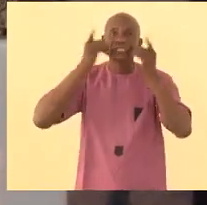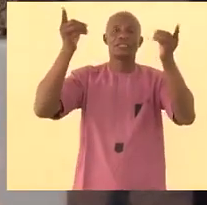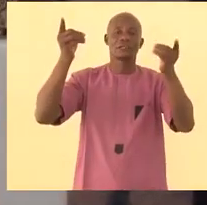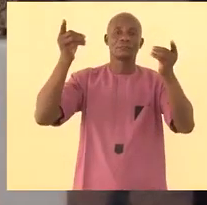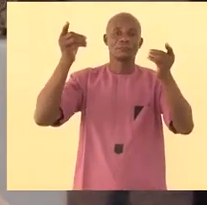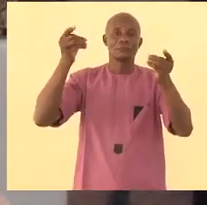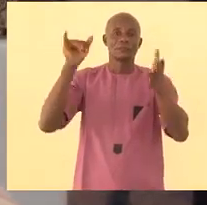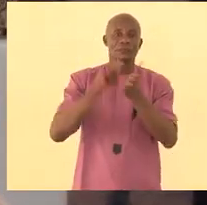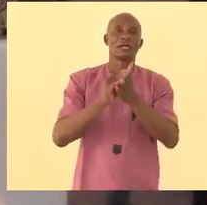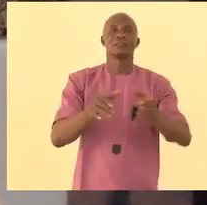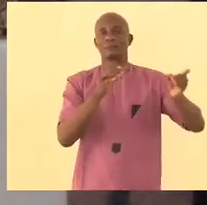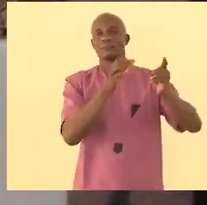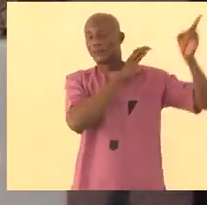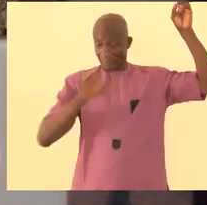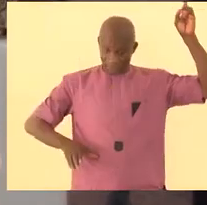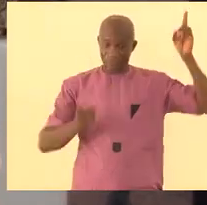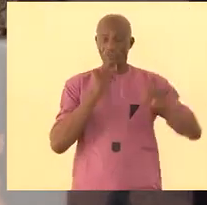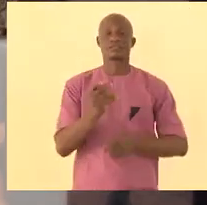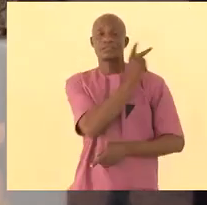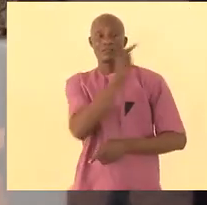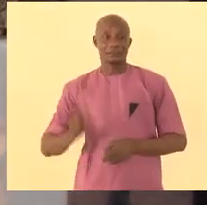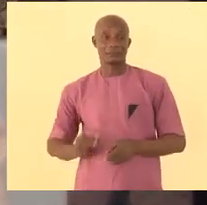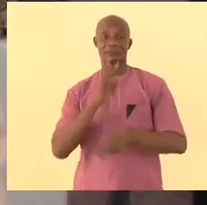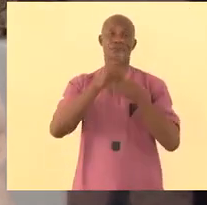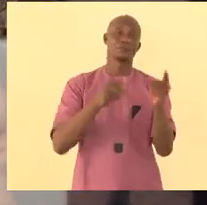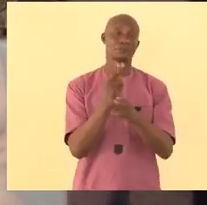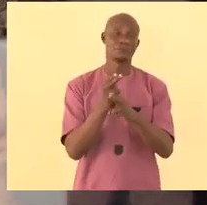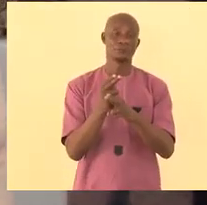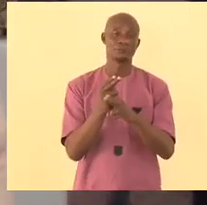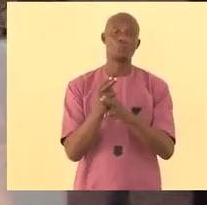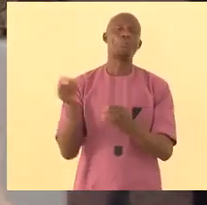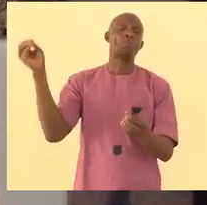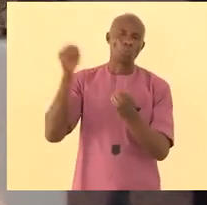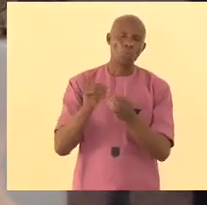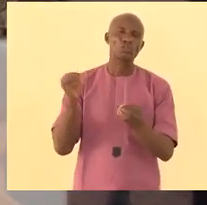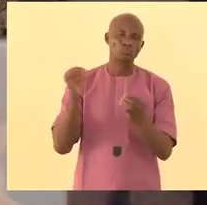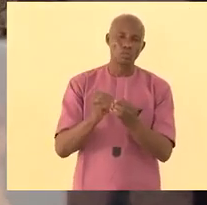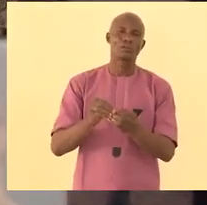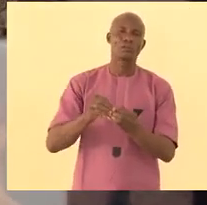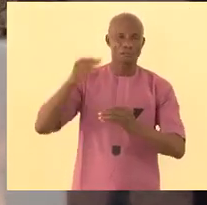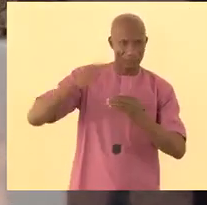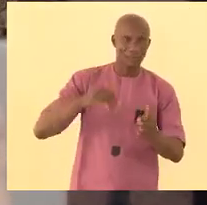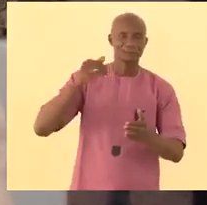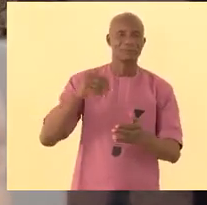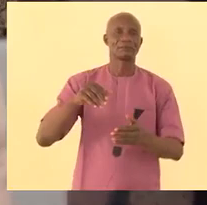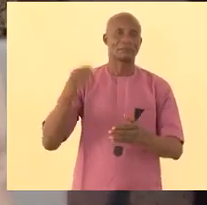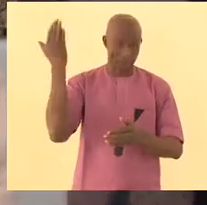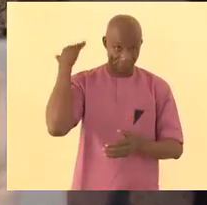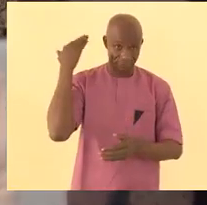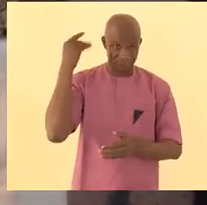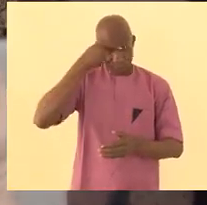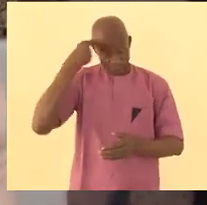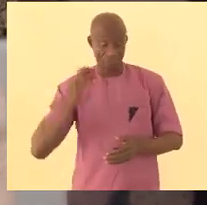and insist that Christ is the King of the universe, much more than them should we now, because